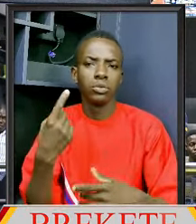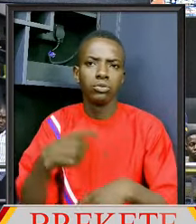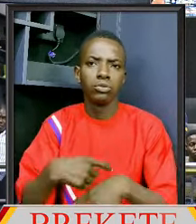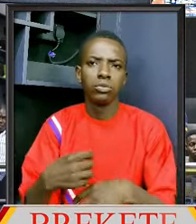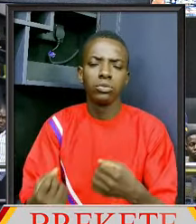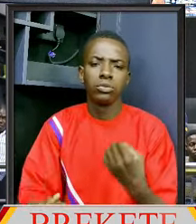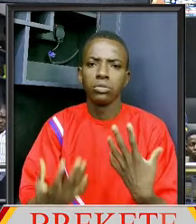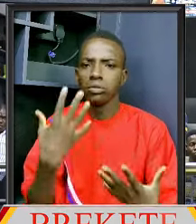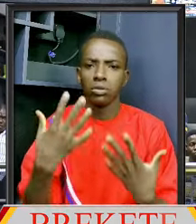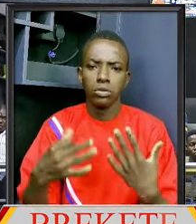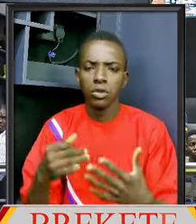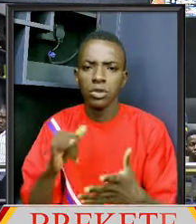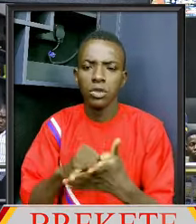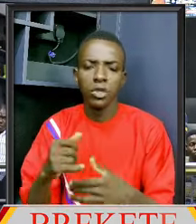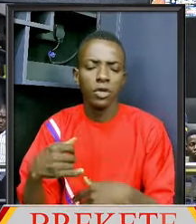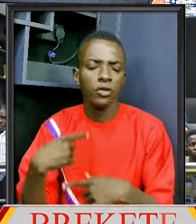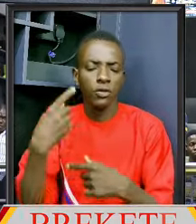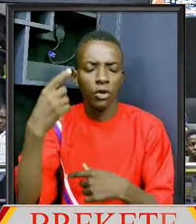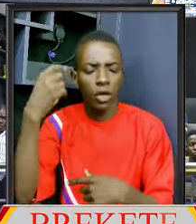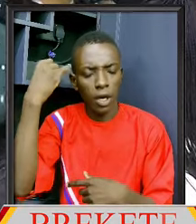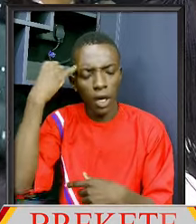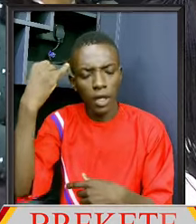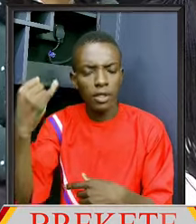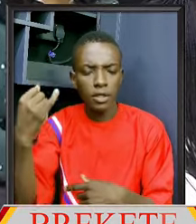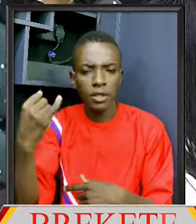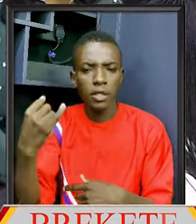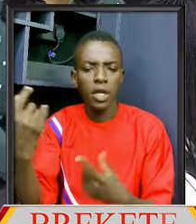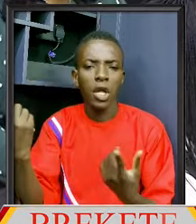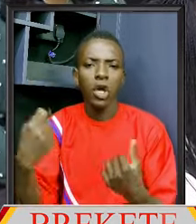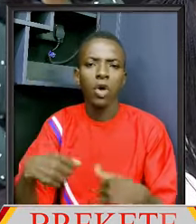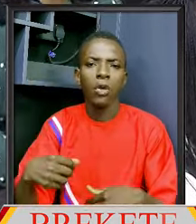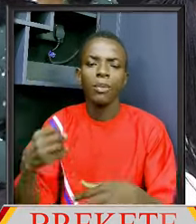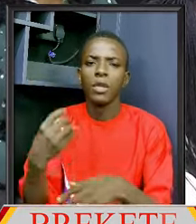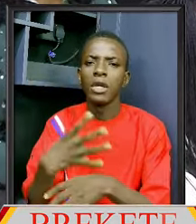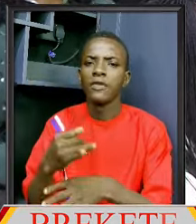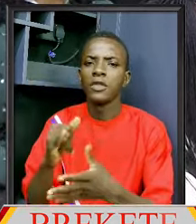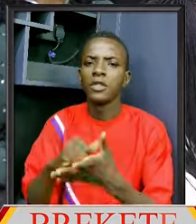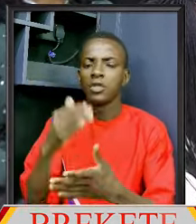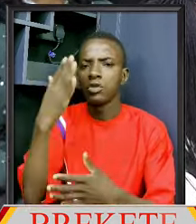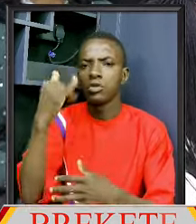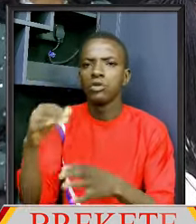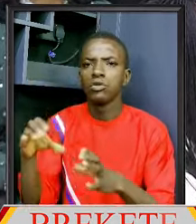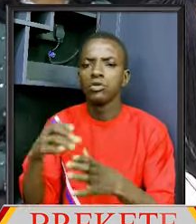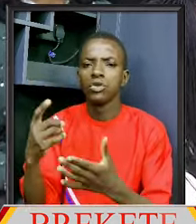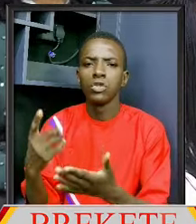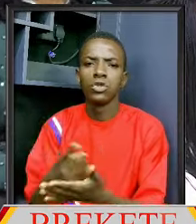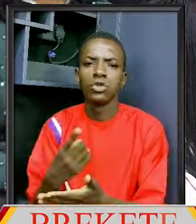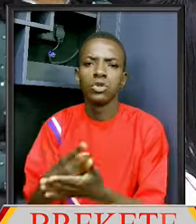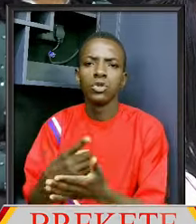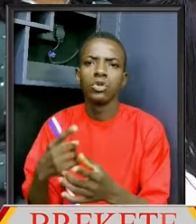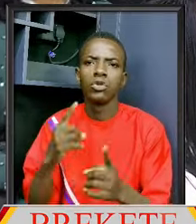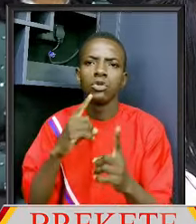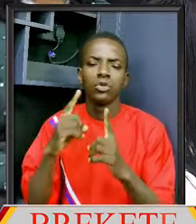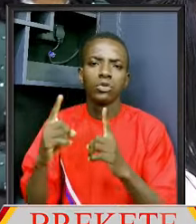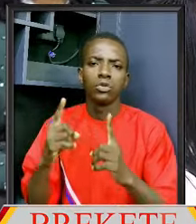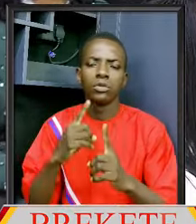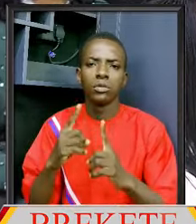crash. Now it will give you an idea. So they come put emphasis. Now make we they do this discussion, they